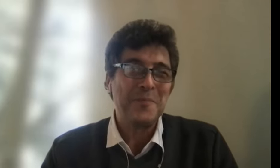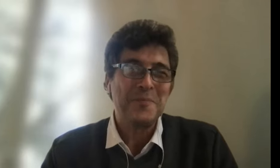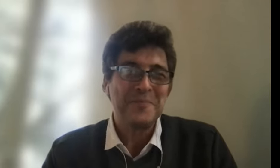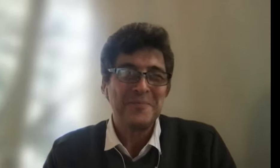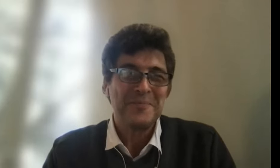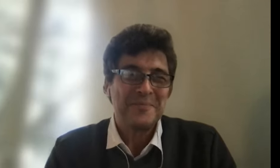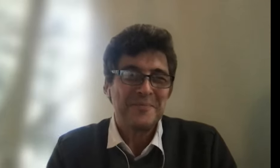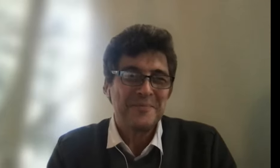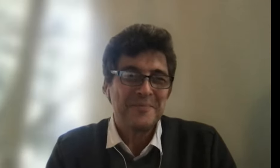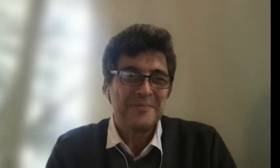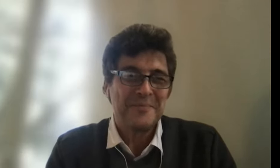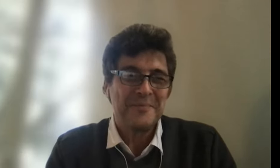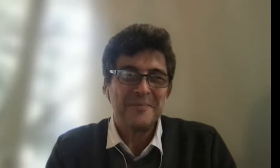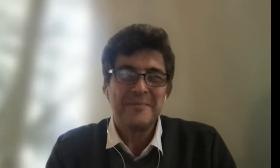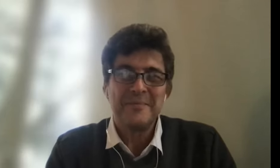more.